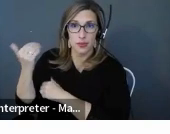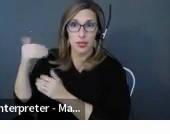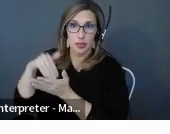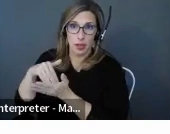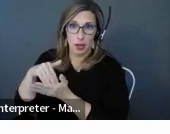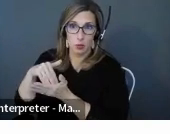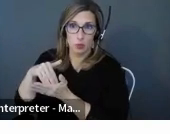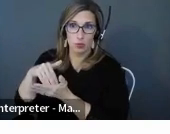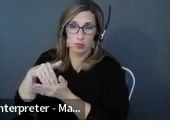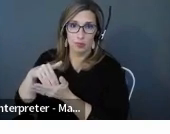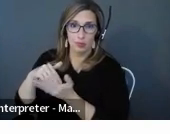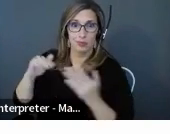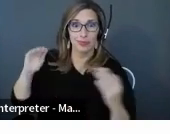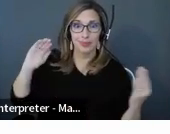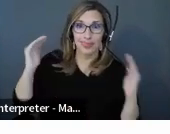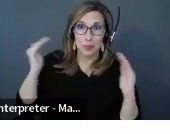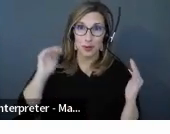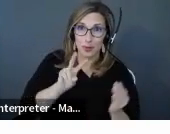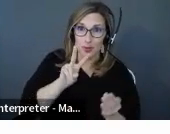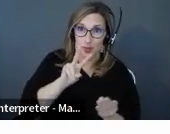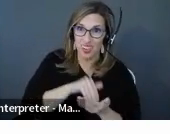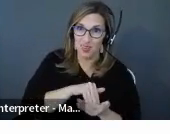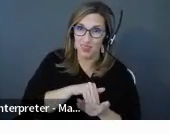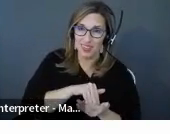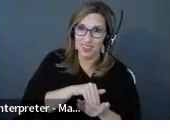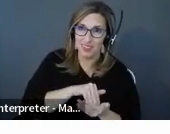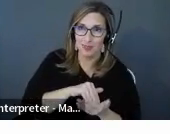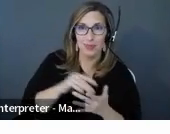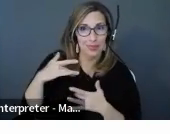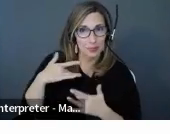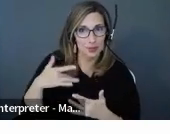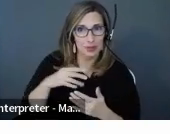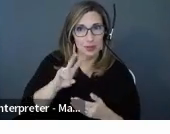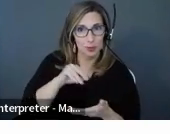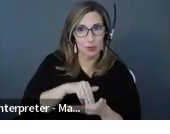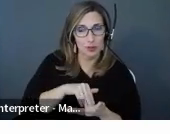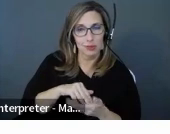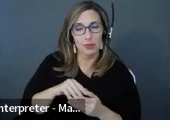that's compared to $2,000 normally.